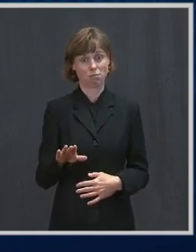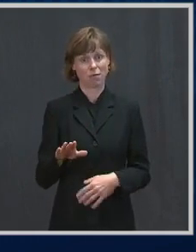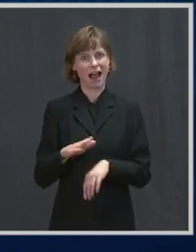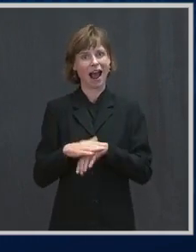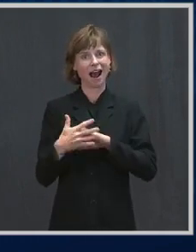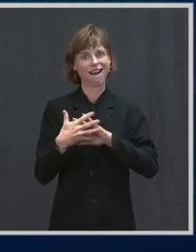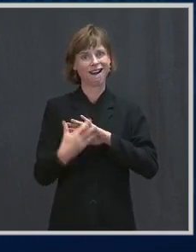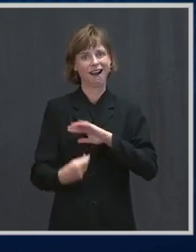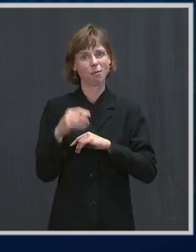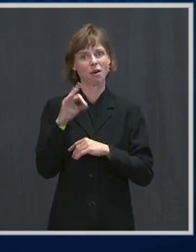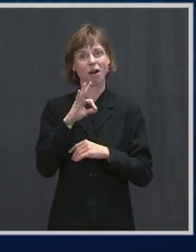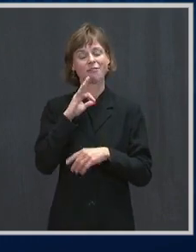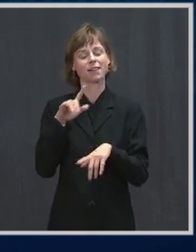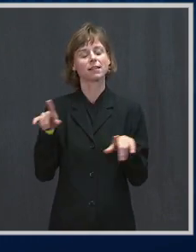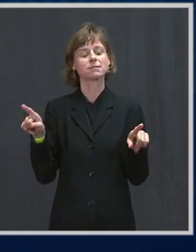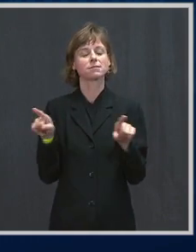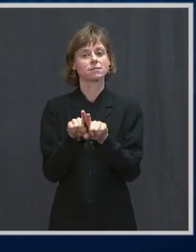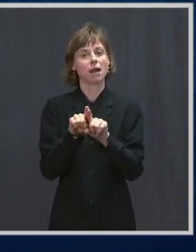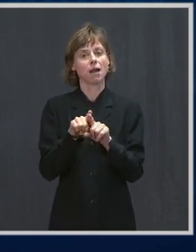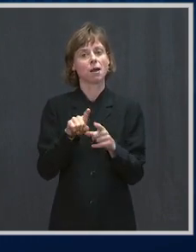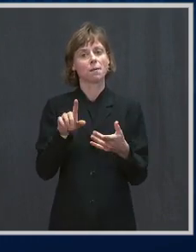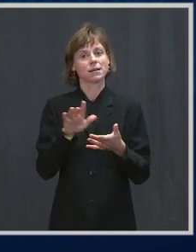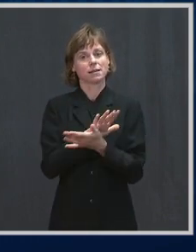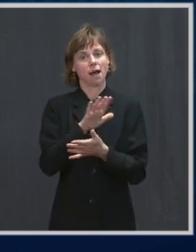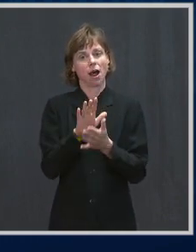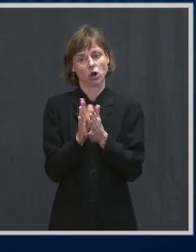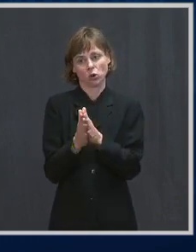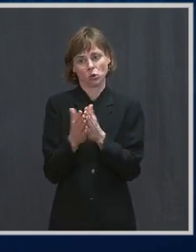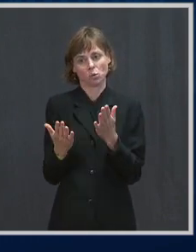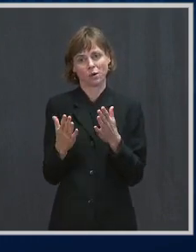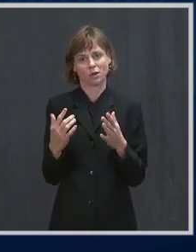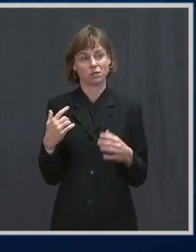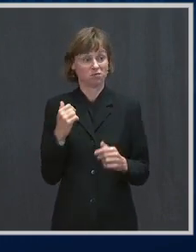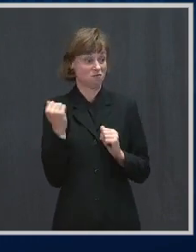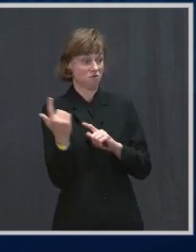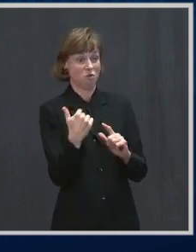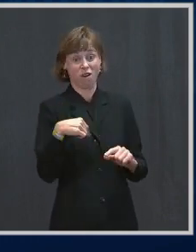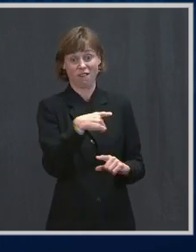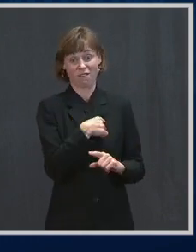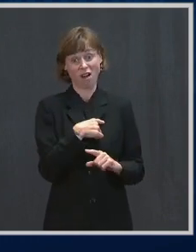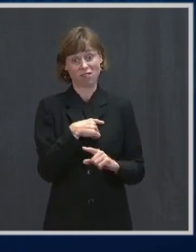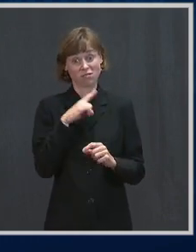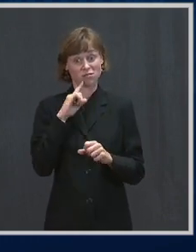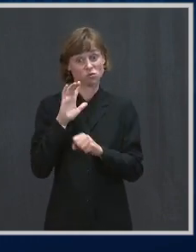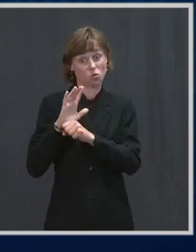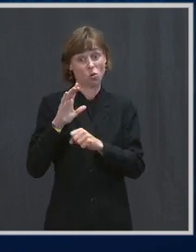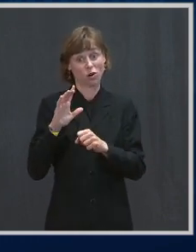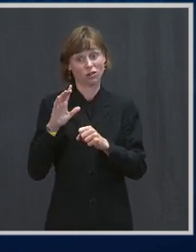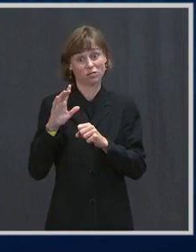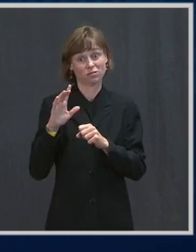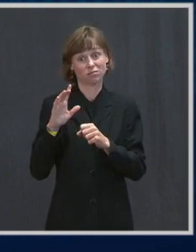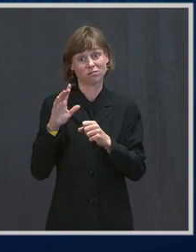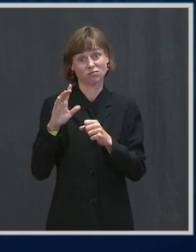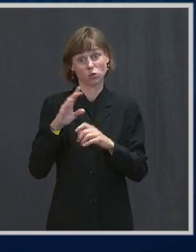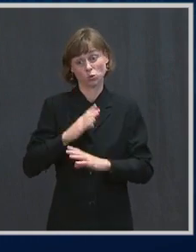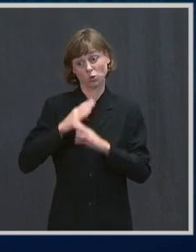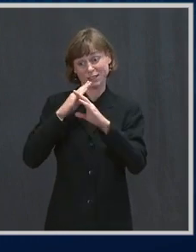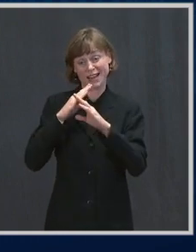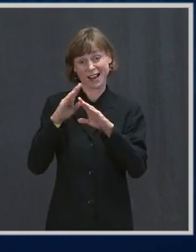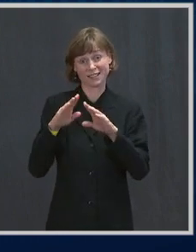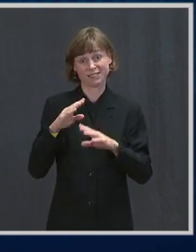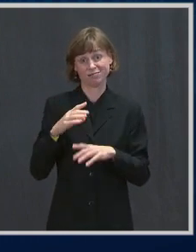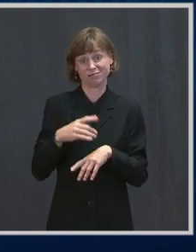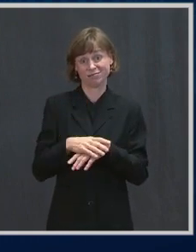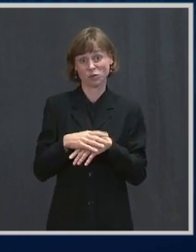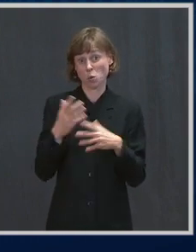copy of the very document that we all swore to protect and defend. And that, of course, is the